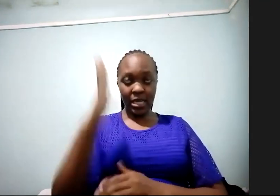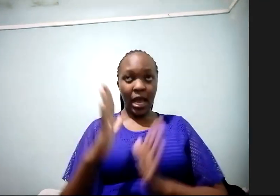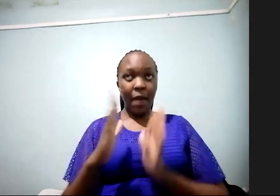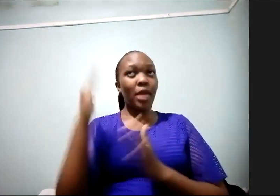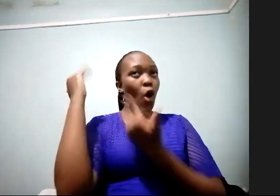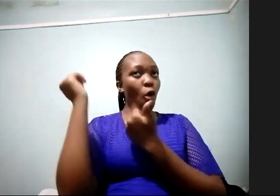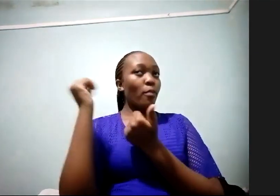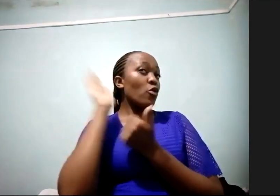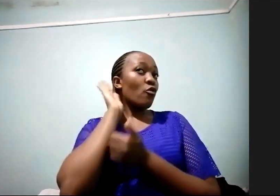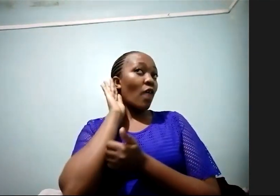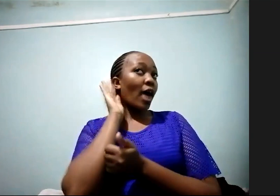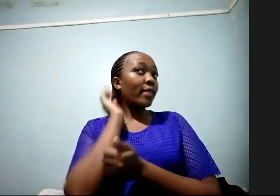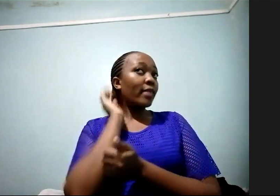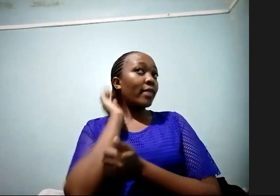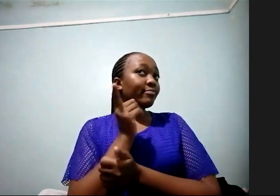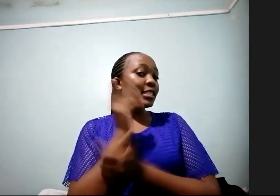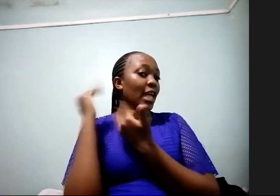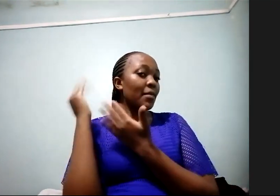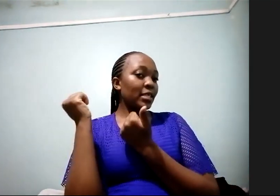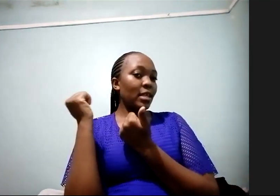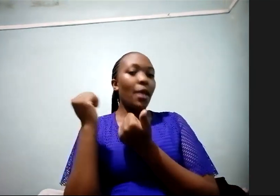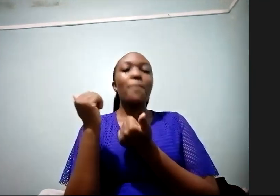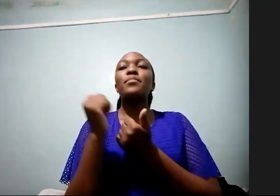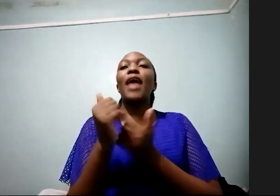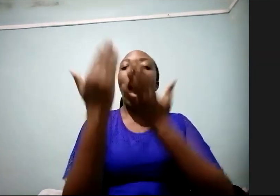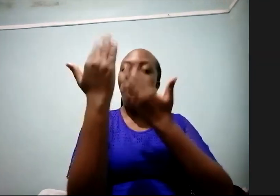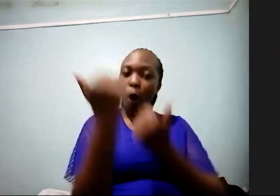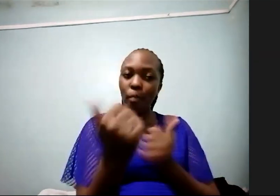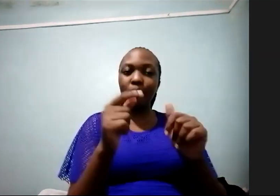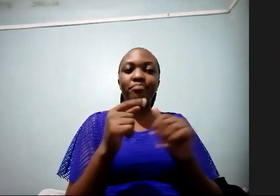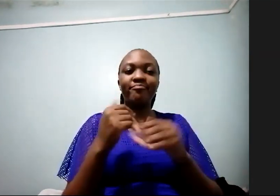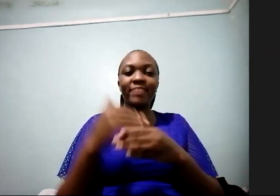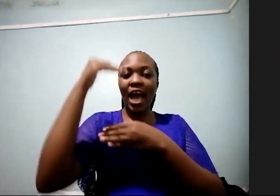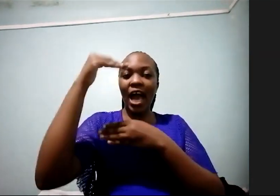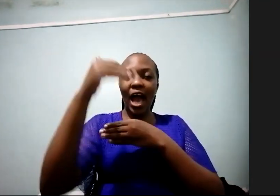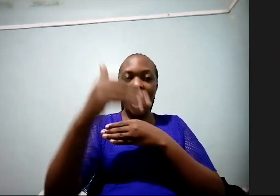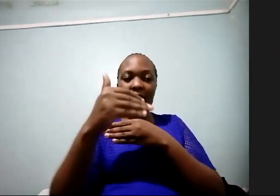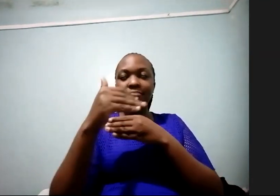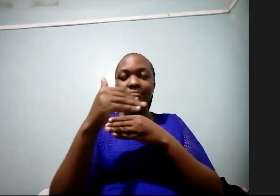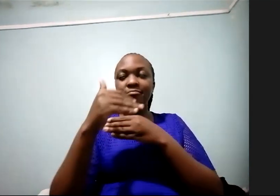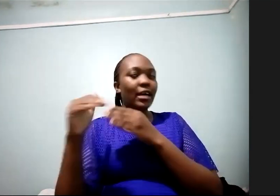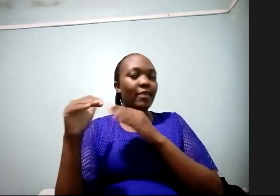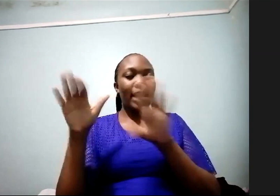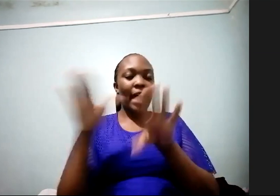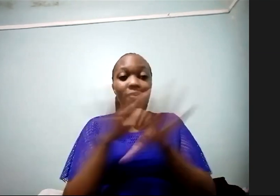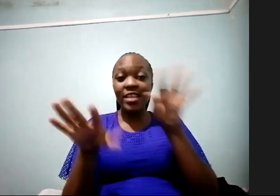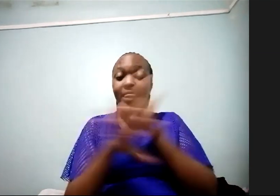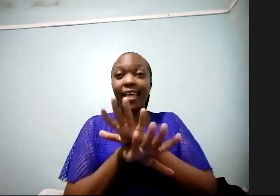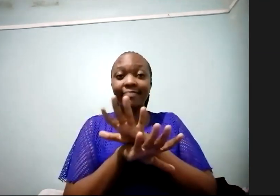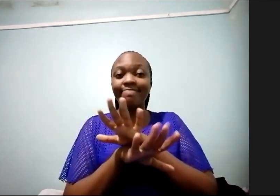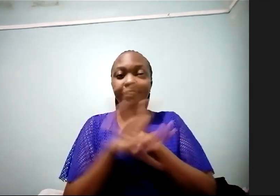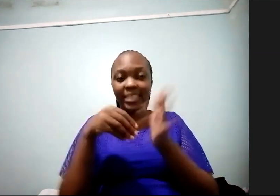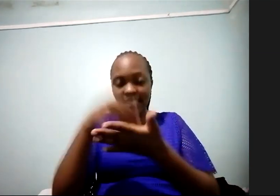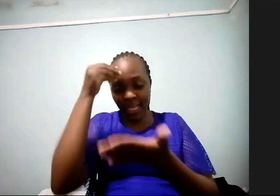to meet all of them and, of course, guide these honorable Kenyans or